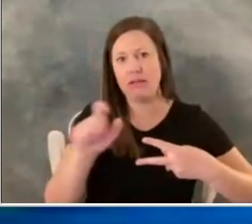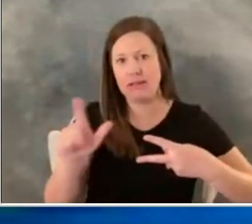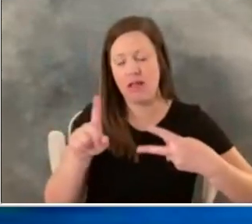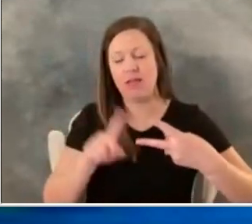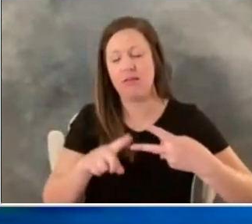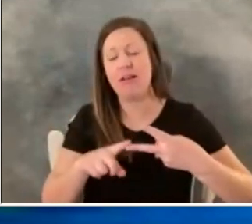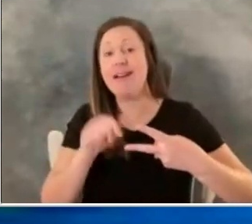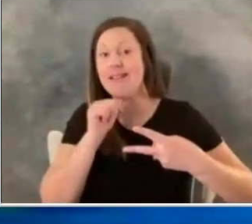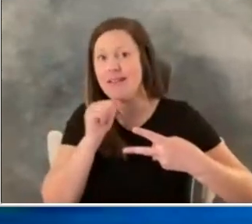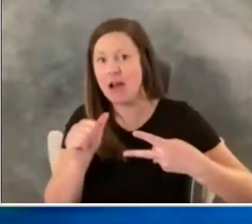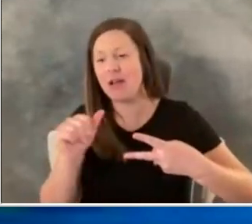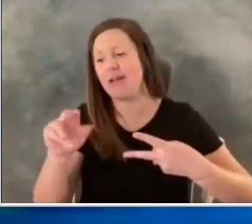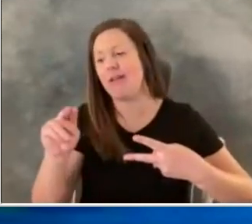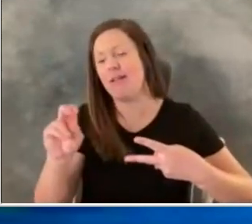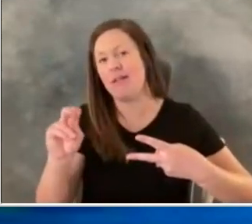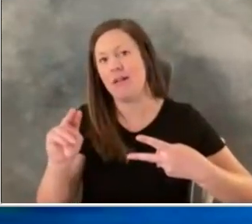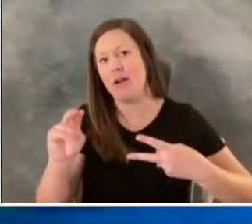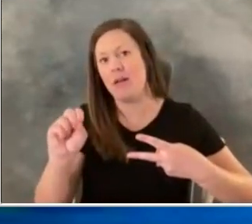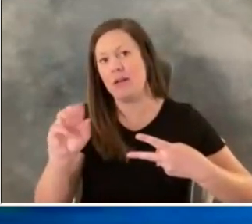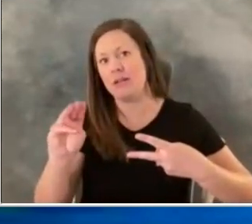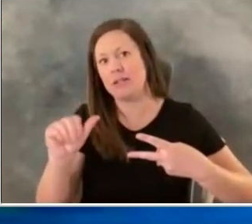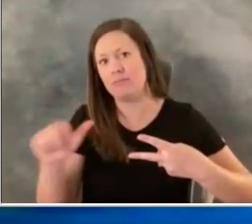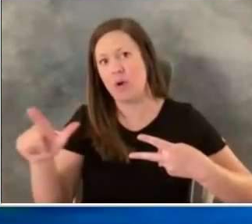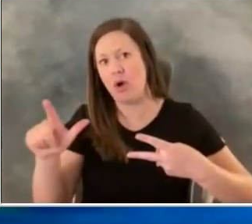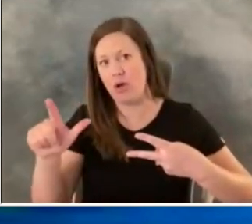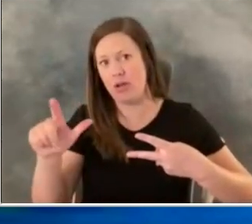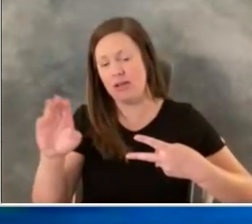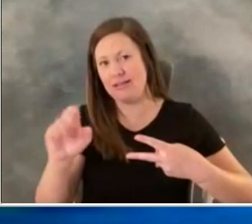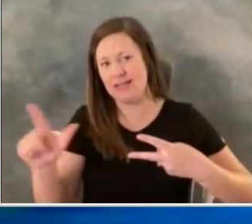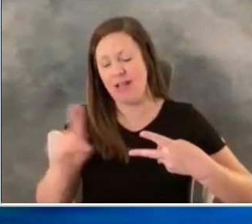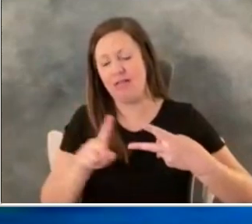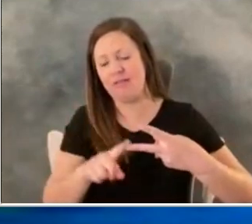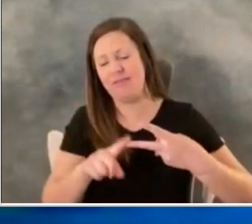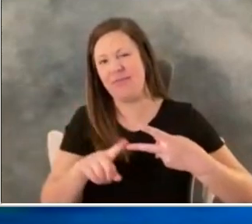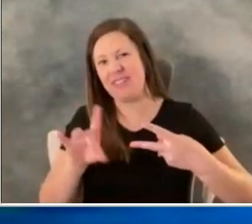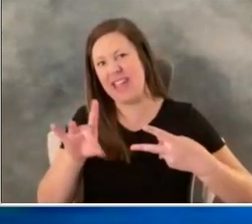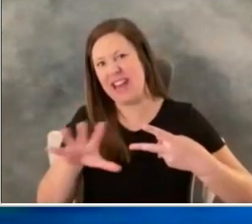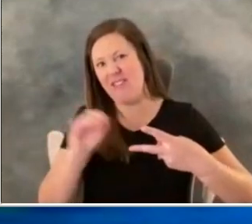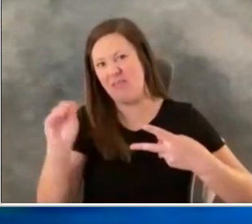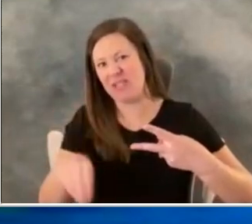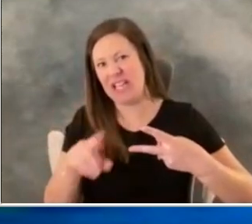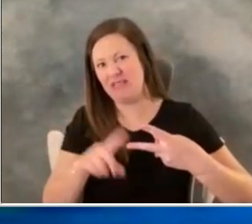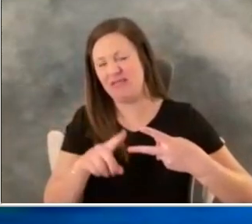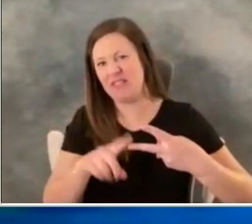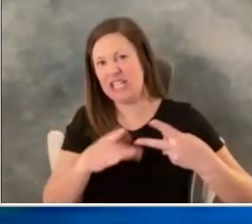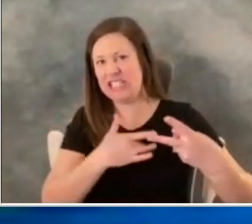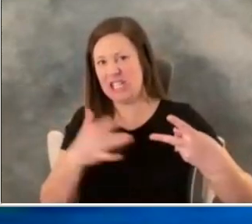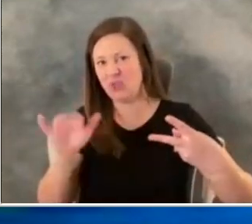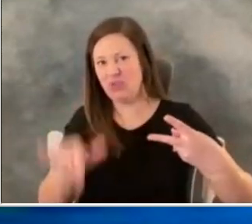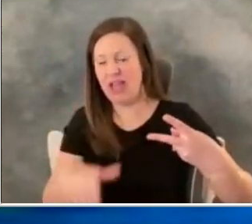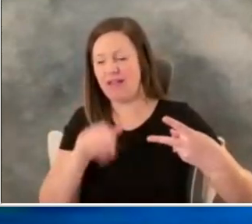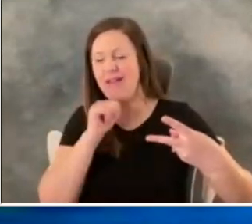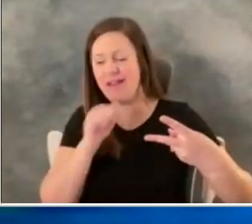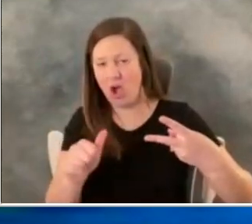About 85% of lung cancers are the non-small cell variety. And